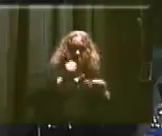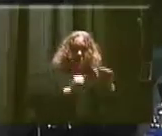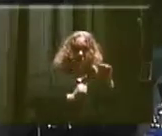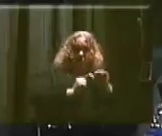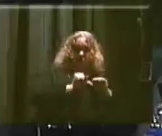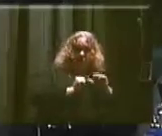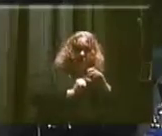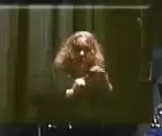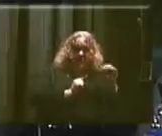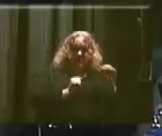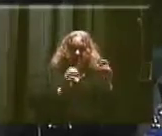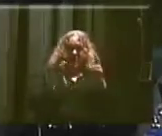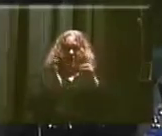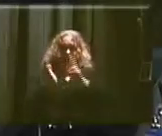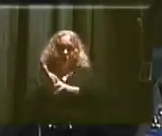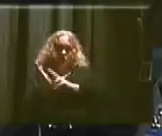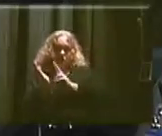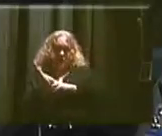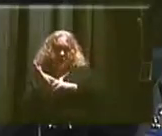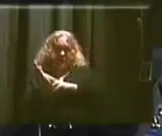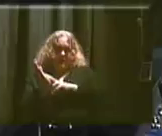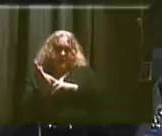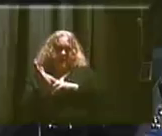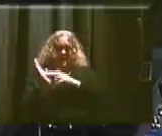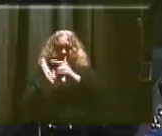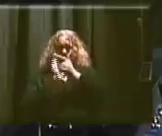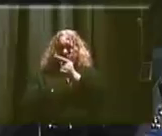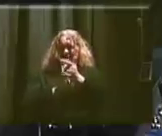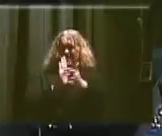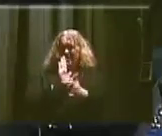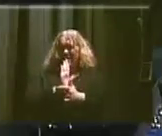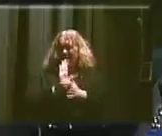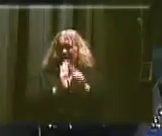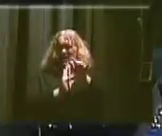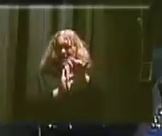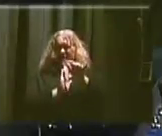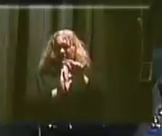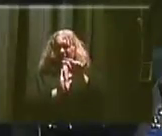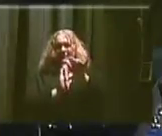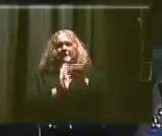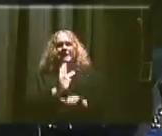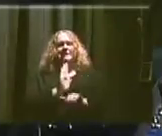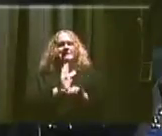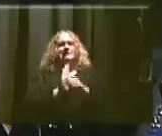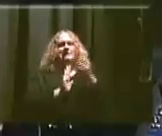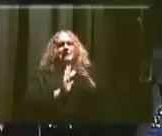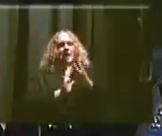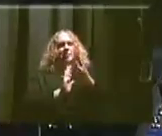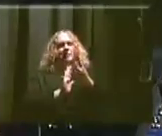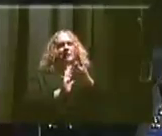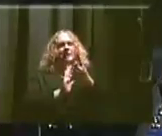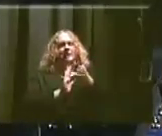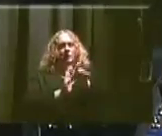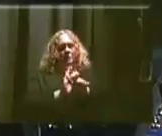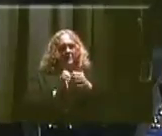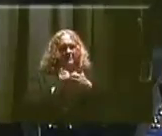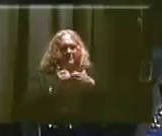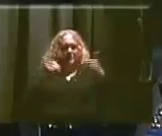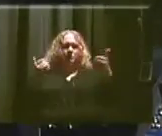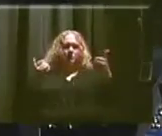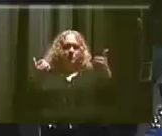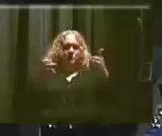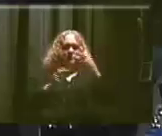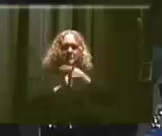performance from a contract. Legally, it's something that we're required to separate. And